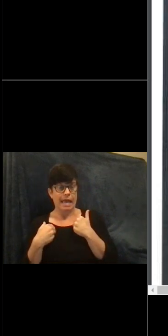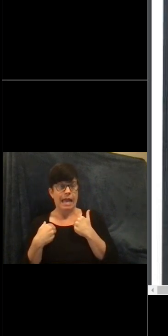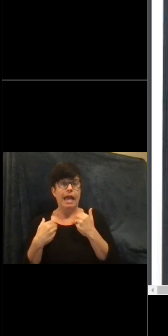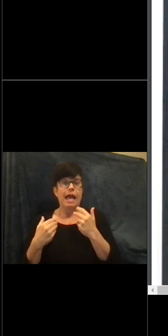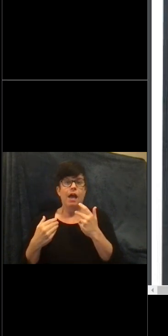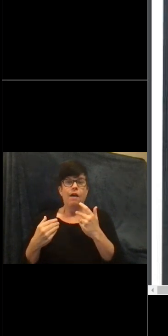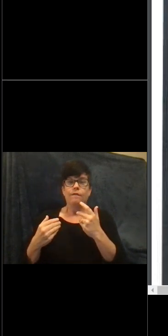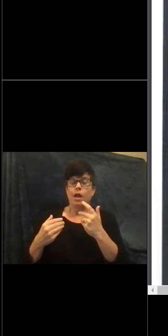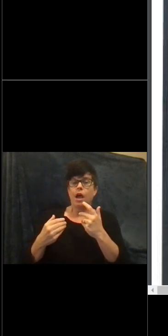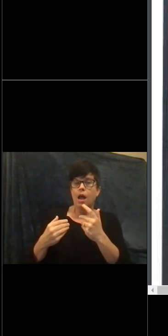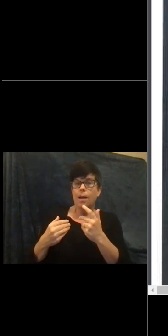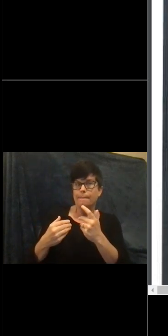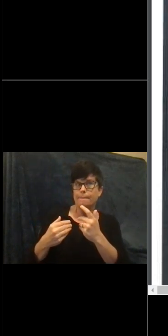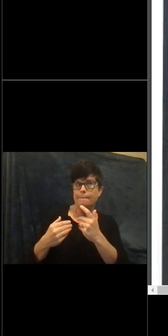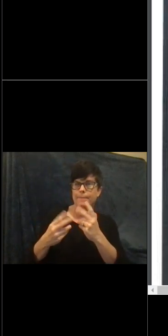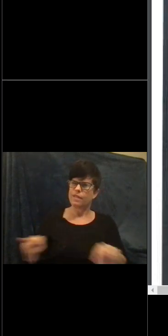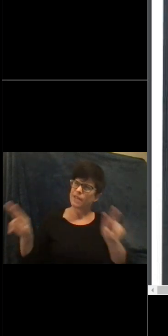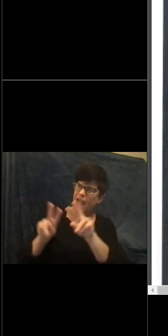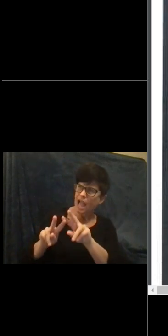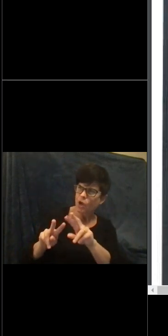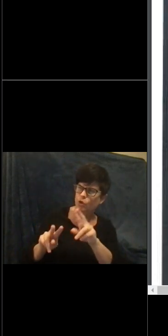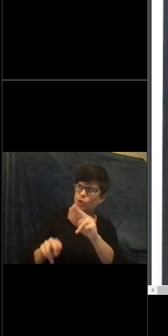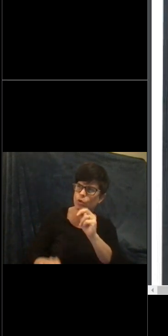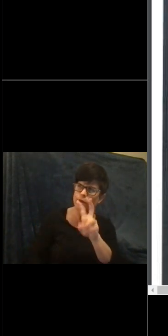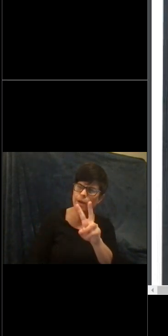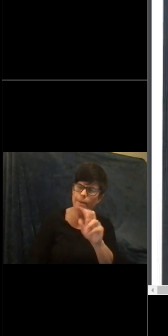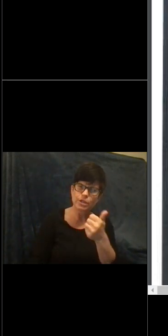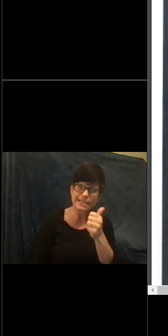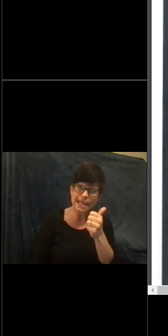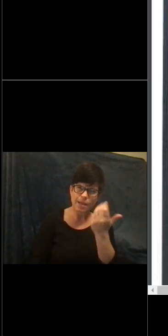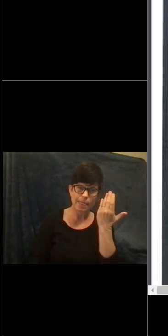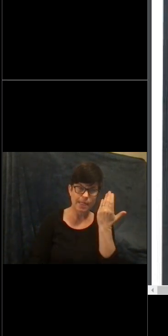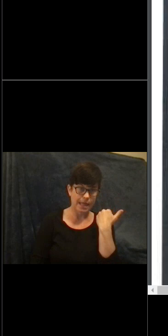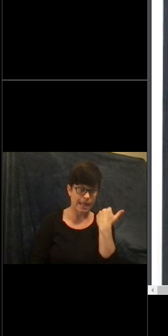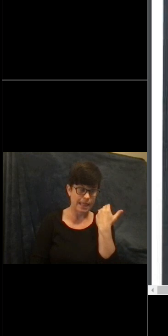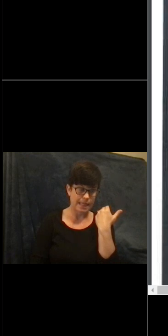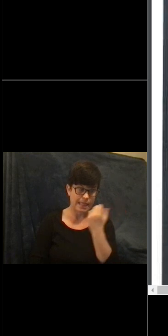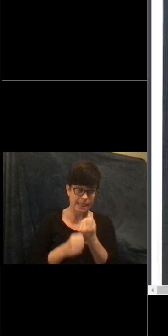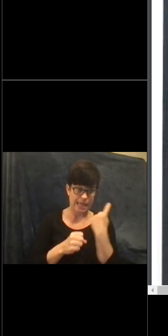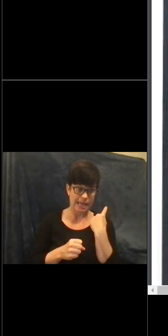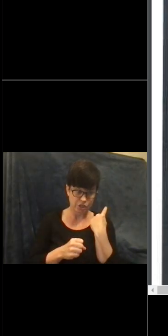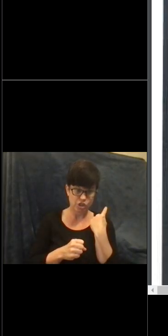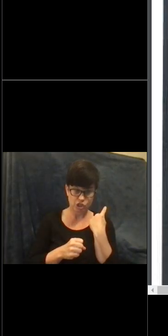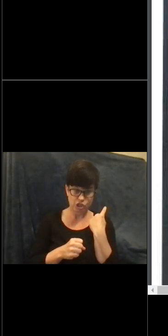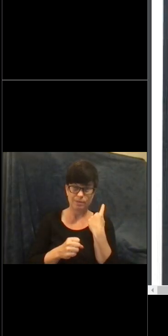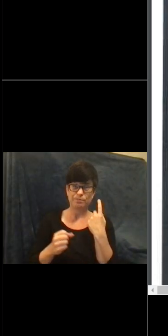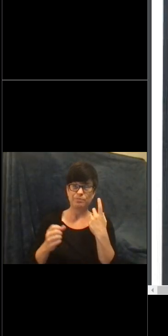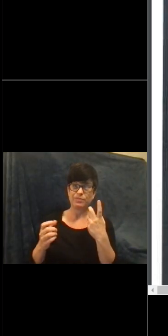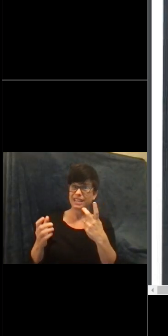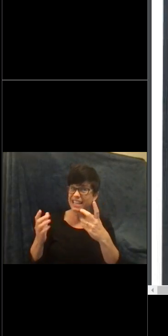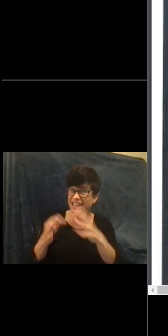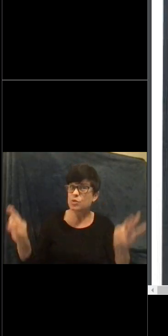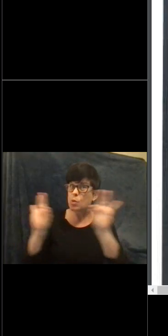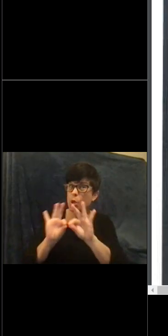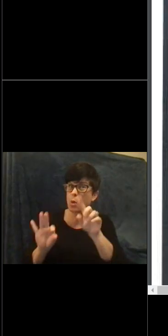did November 10th of last year, appraising that lot for $1.764